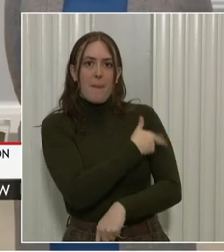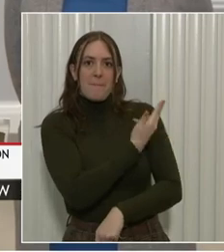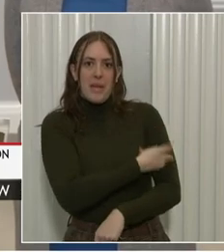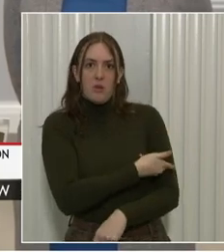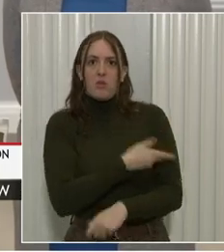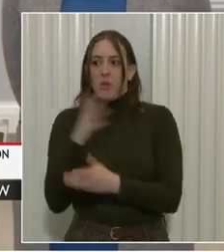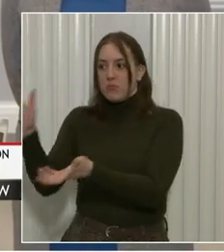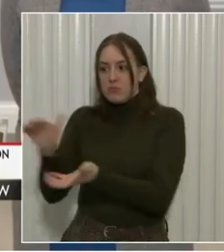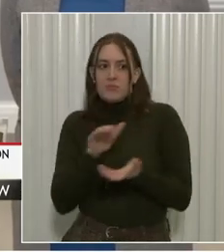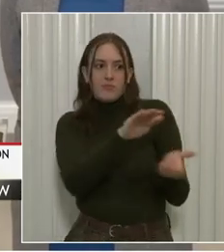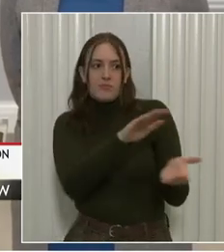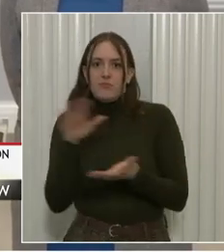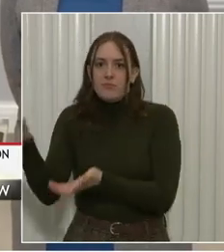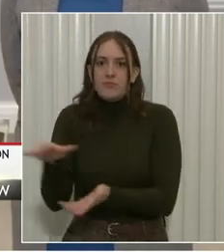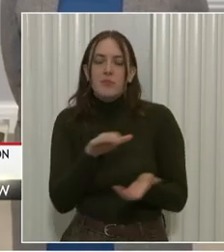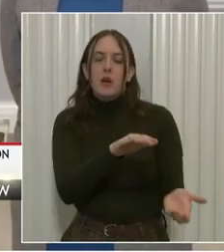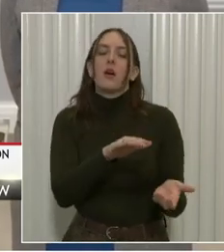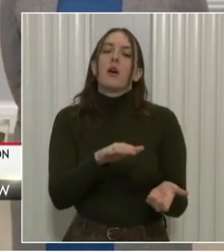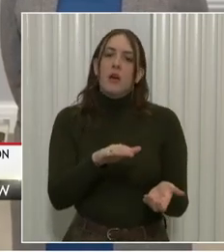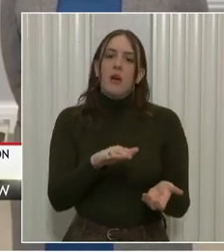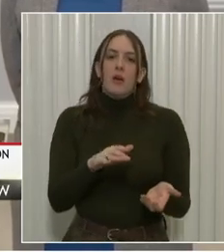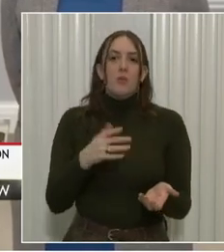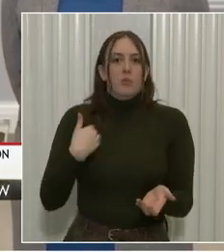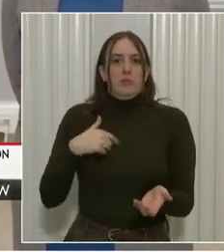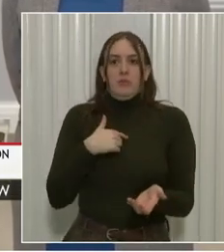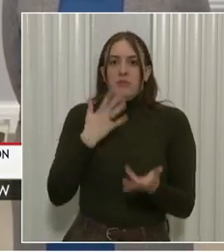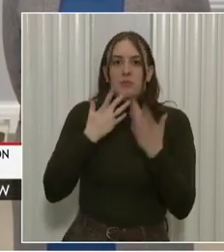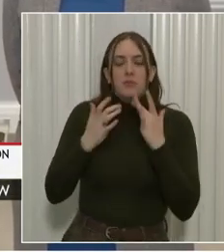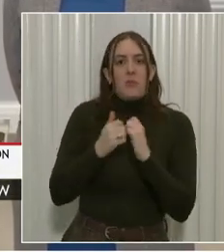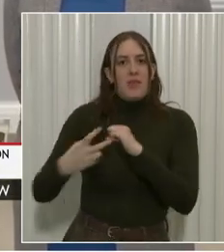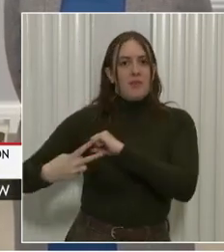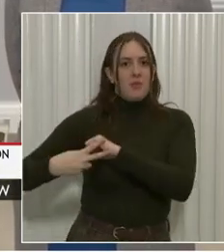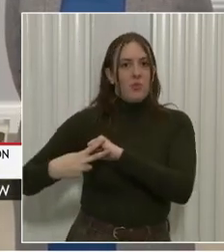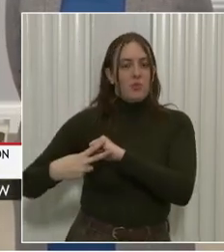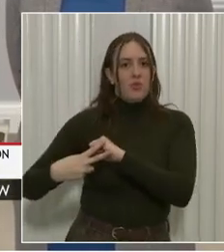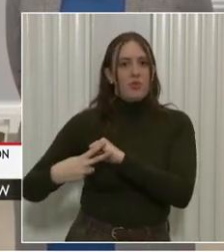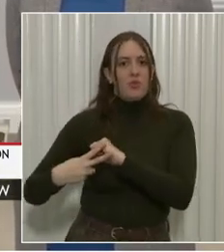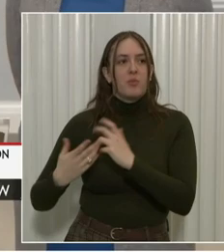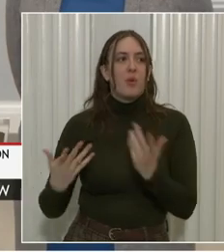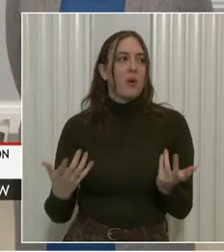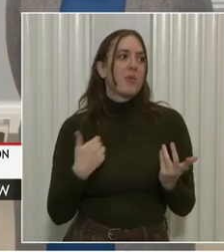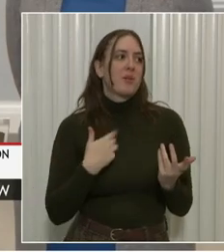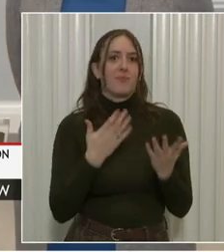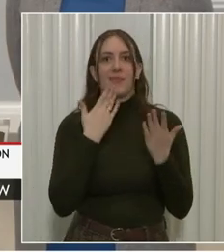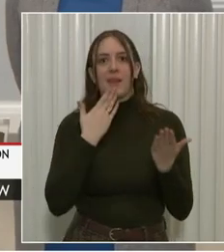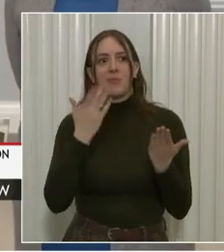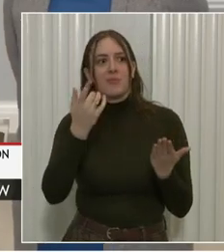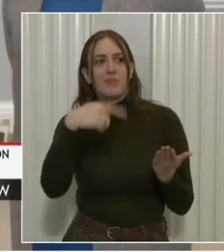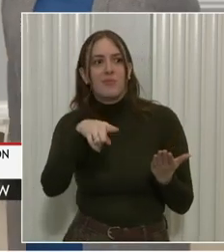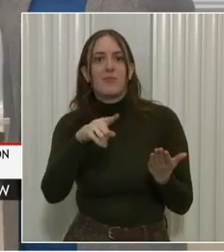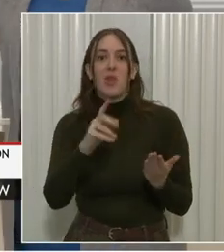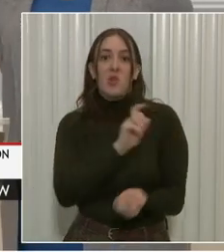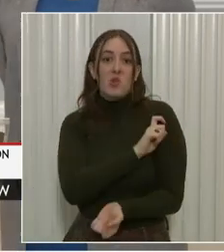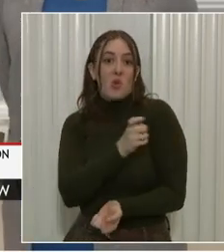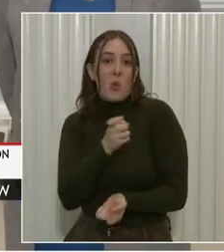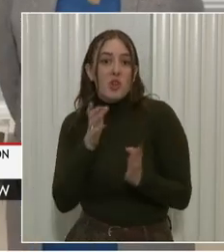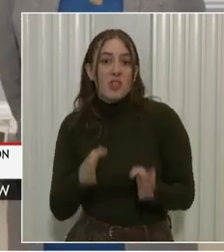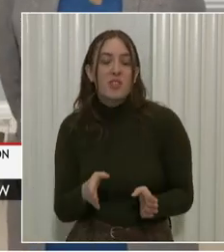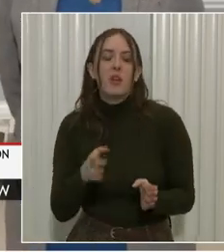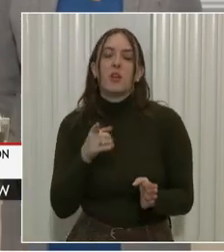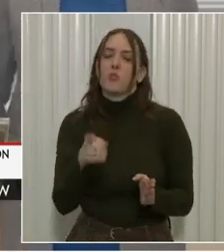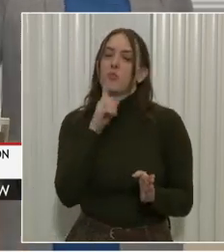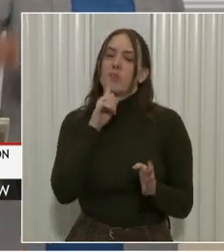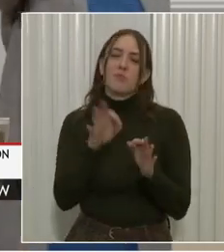we can't support programs like this that are so important without the donors. You're fundamental to success of this